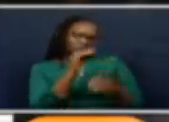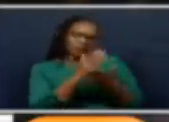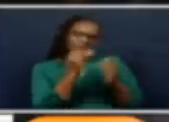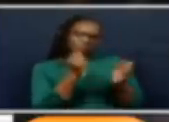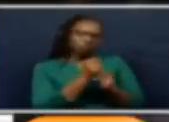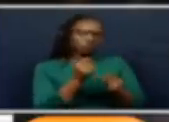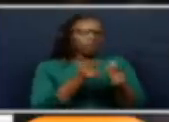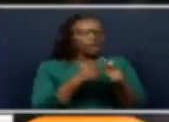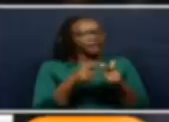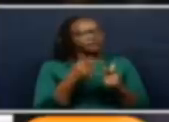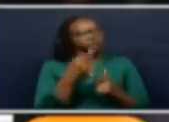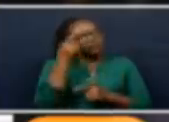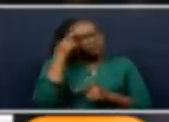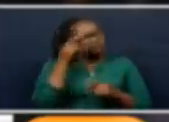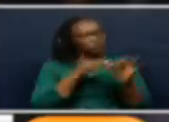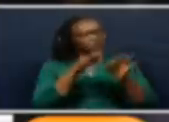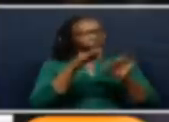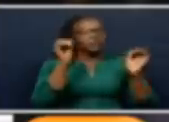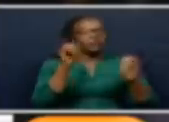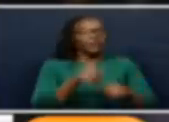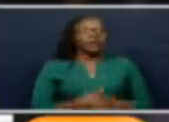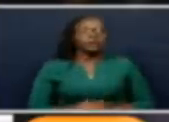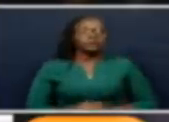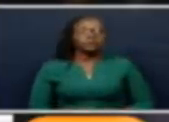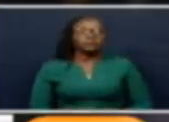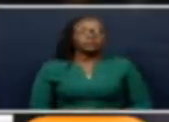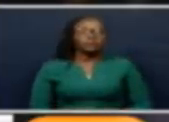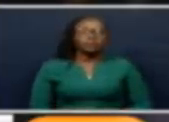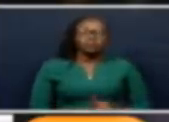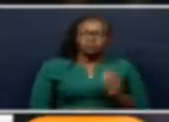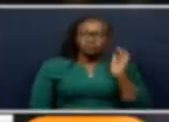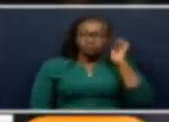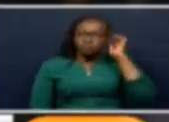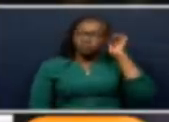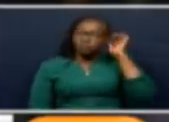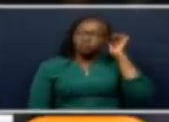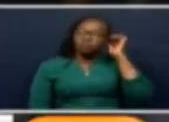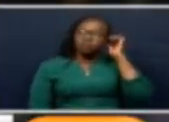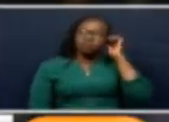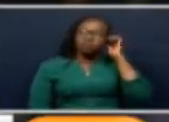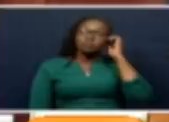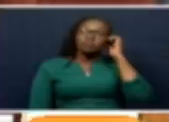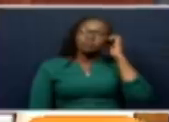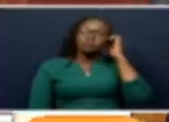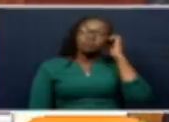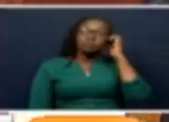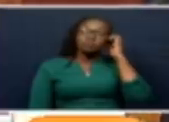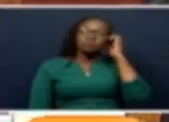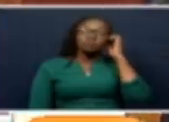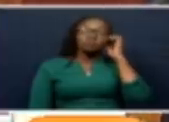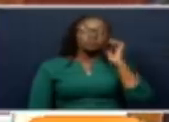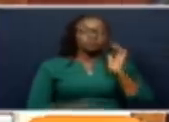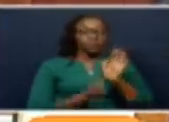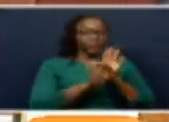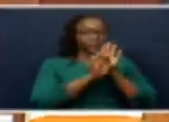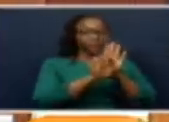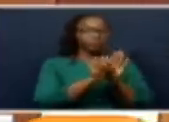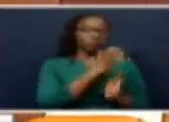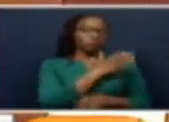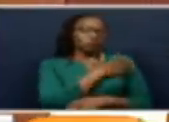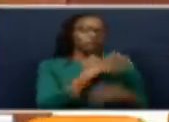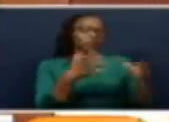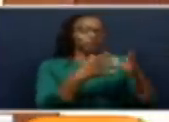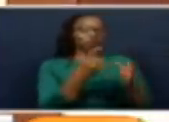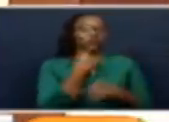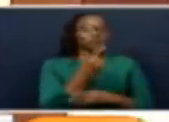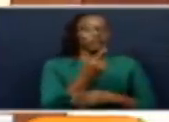reasons. Mm-hmm. Huh? Like what, if I will give you a brief example, like what the NASA guys are claiming.